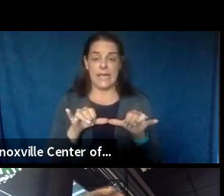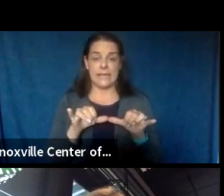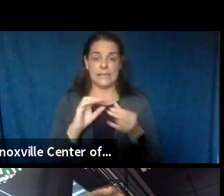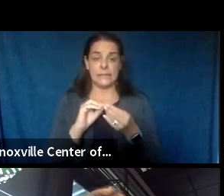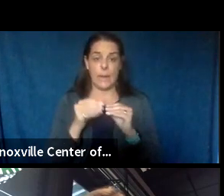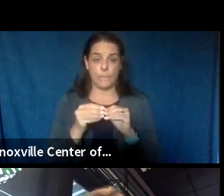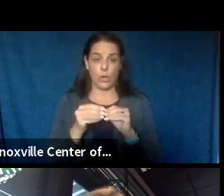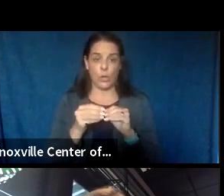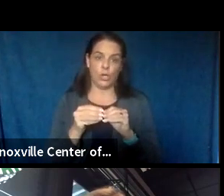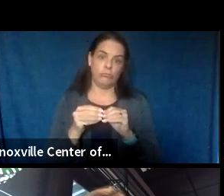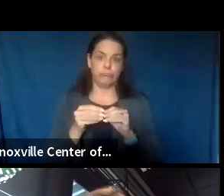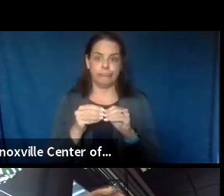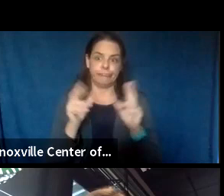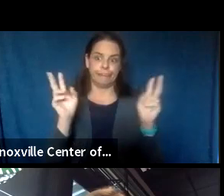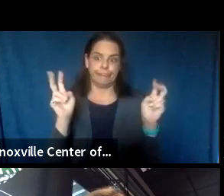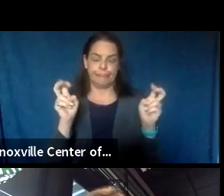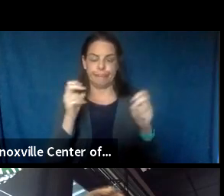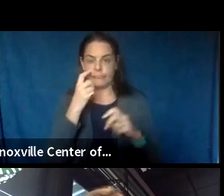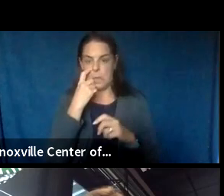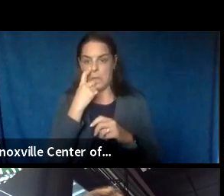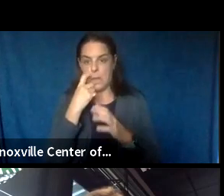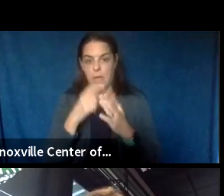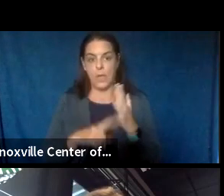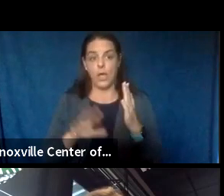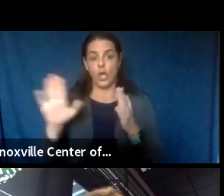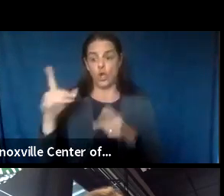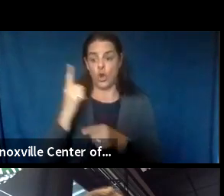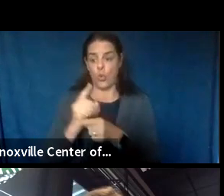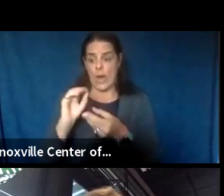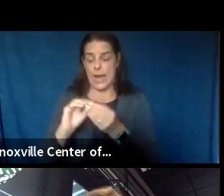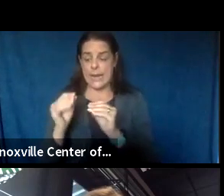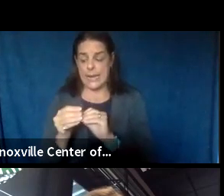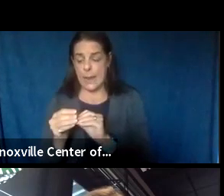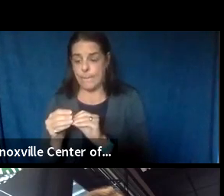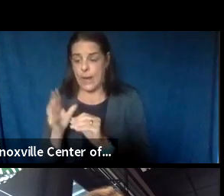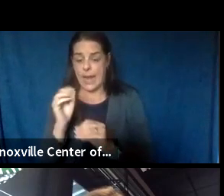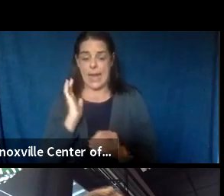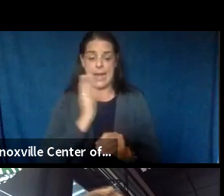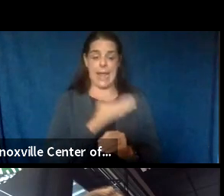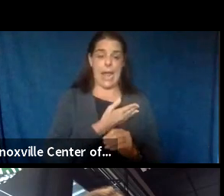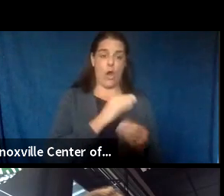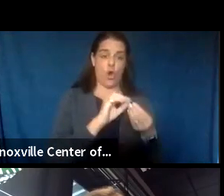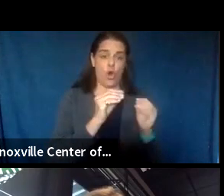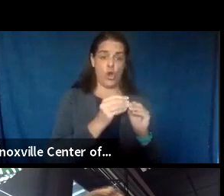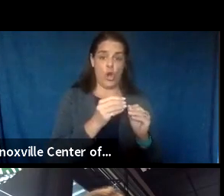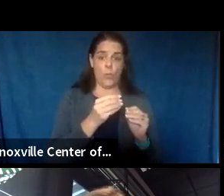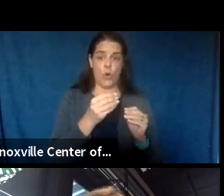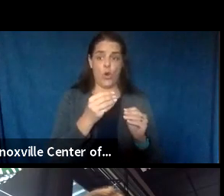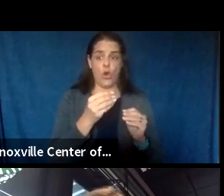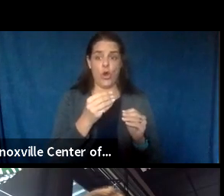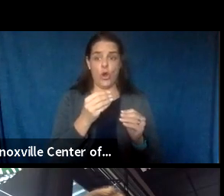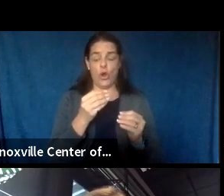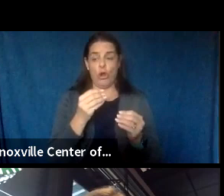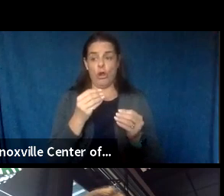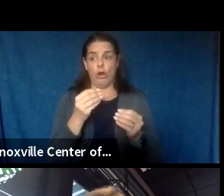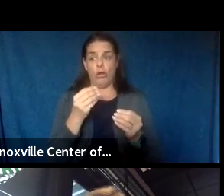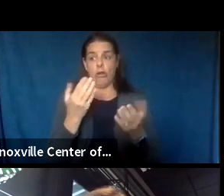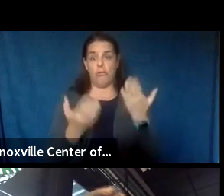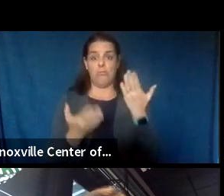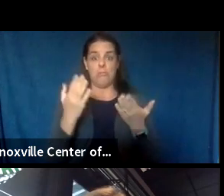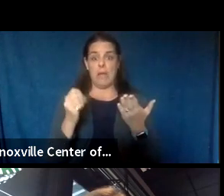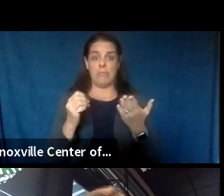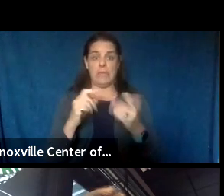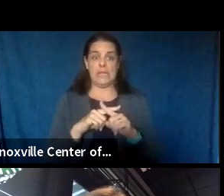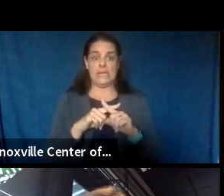number, if you will, what your right number is and what our number might be, consistent